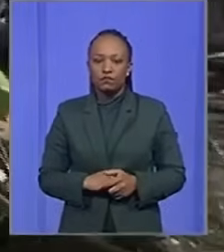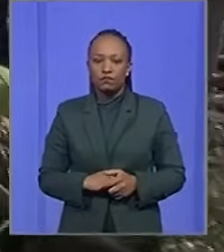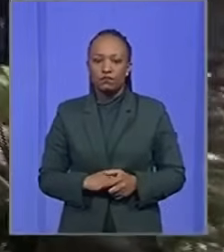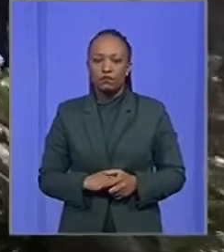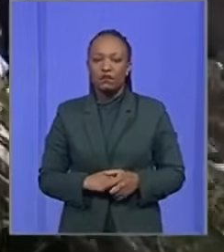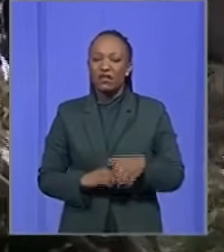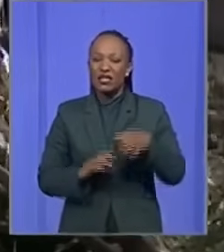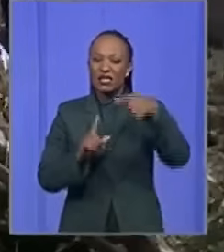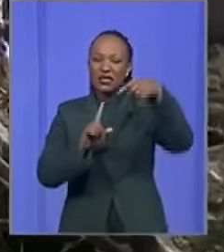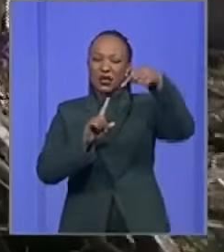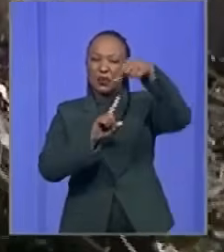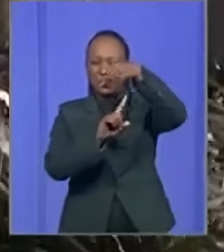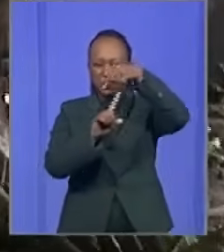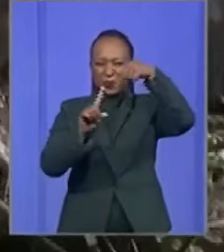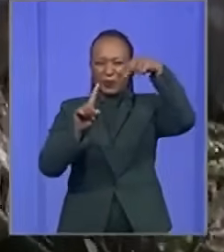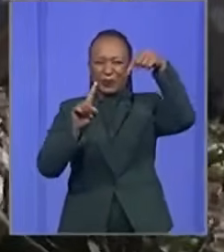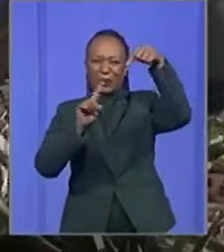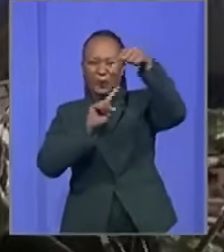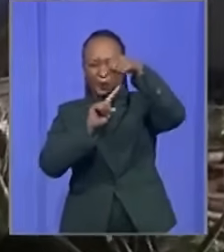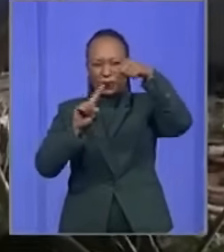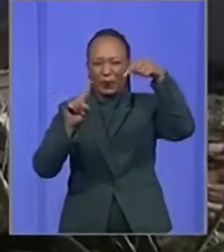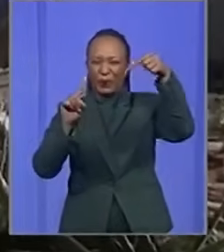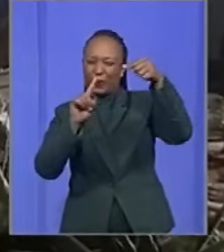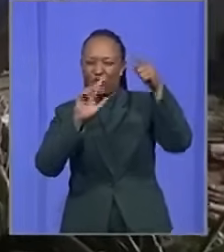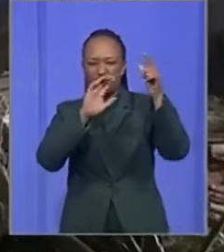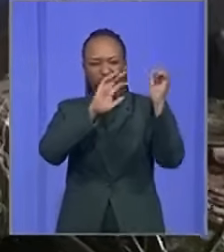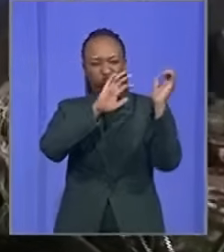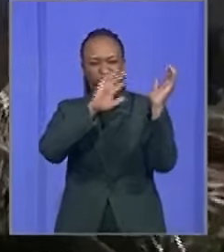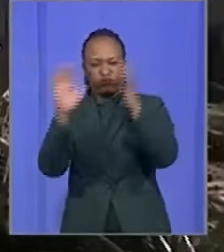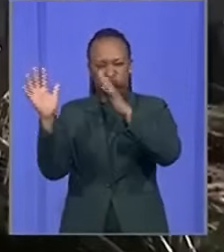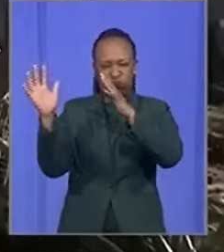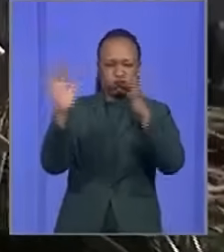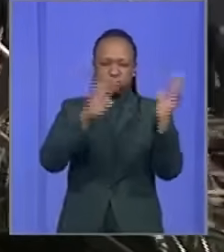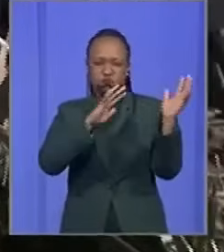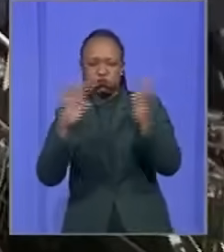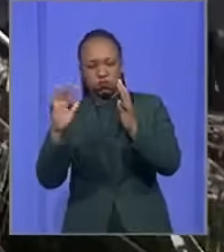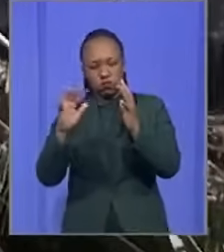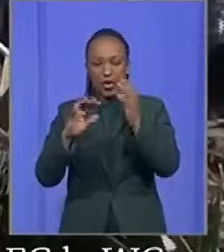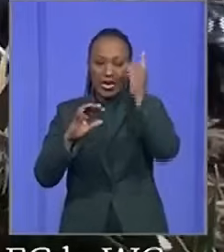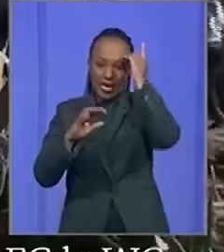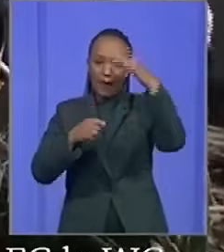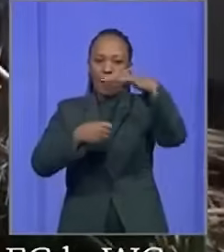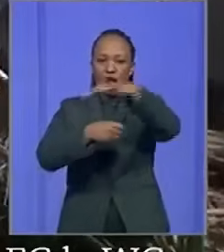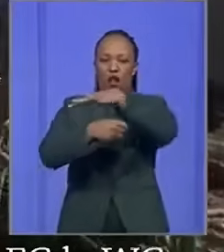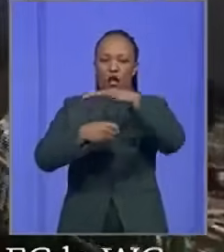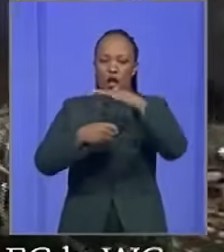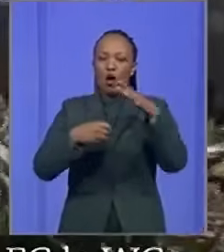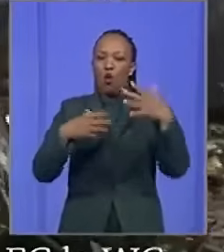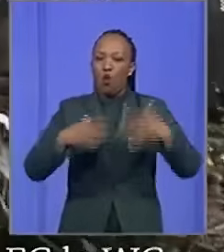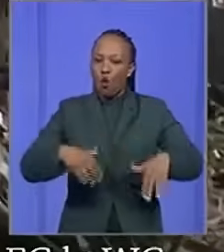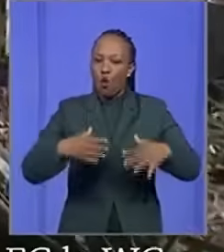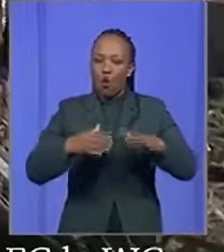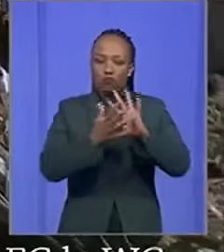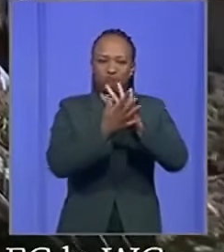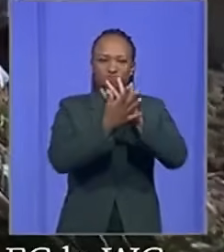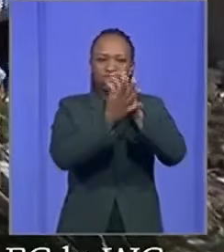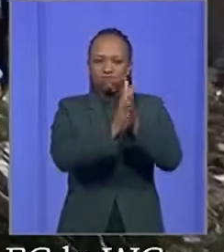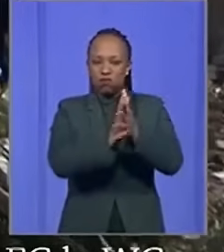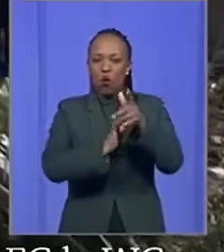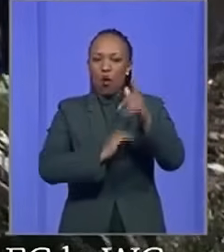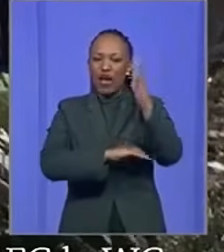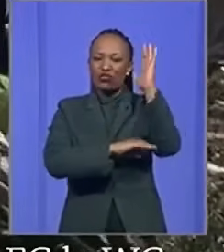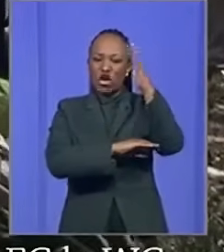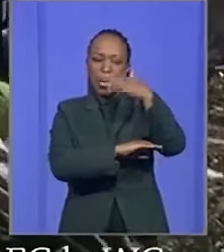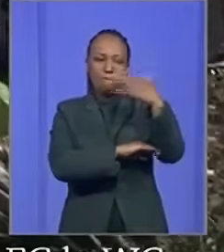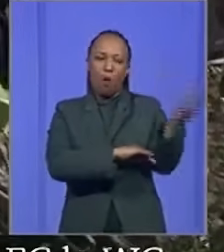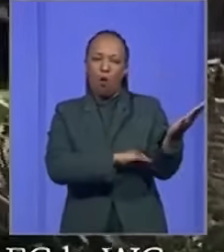Sefefo se bakile tshenyo e kgolo Othongata ka Leboya ho Durban moo ditsela tse ngata di kwetsweng ka lebaka la difate tse wetseng